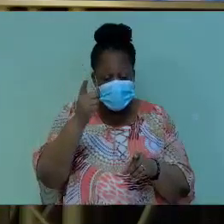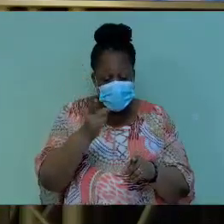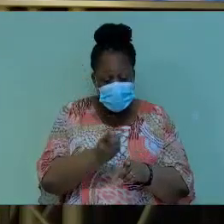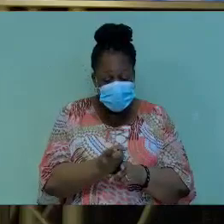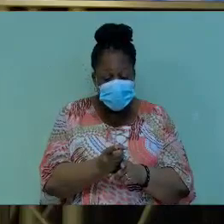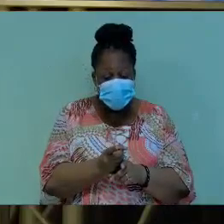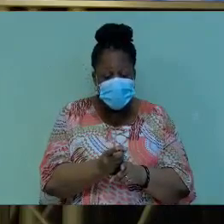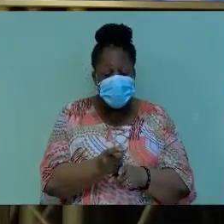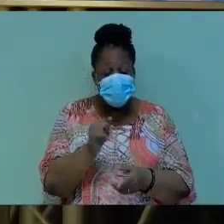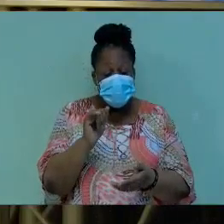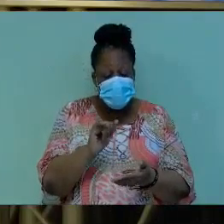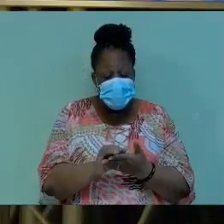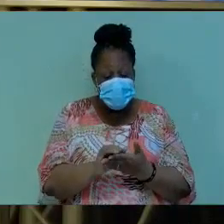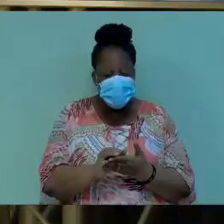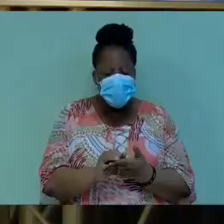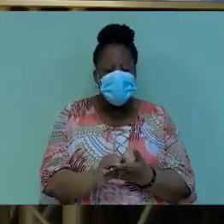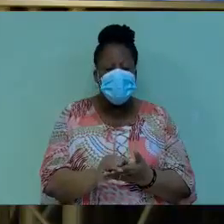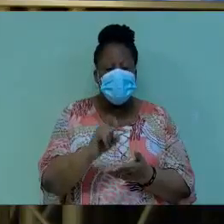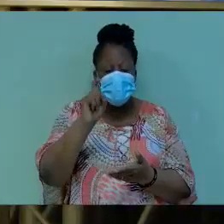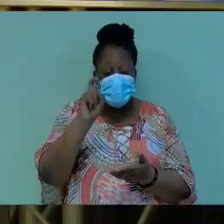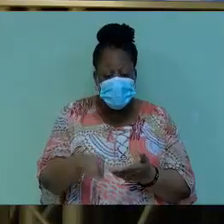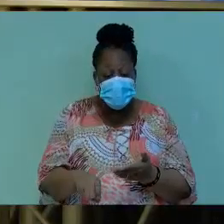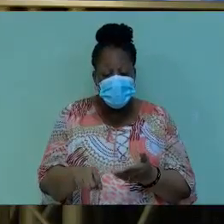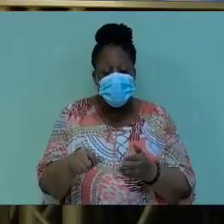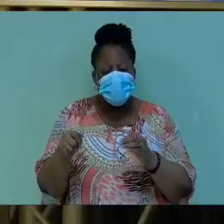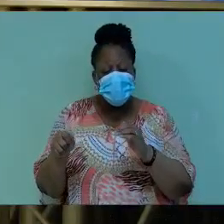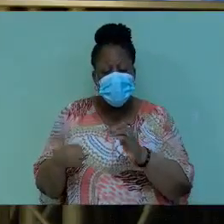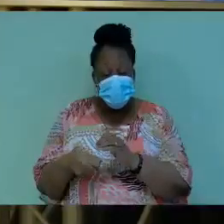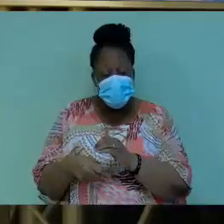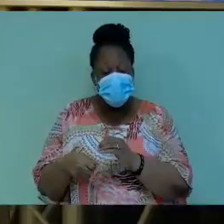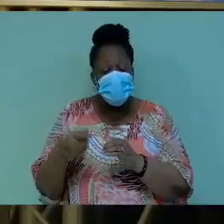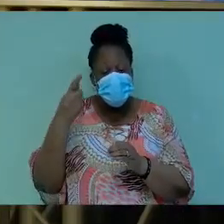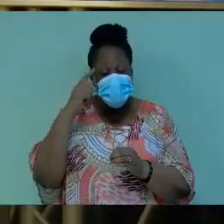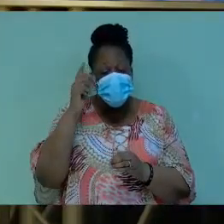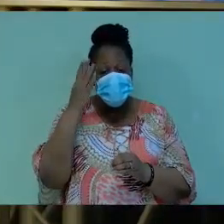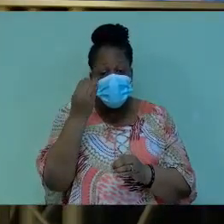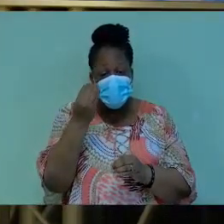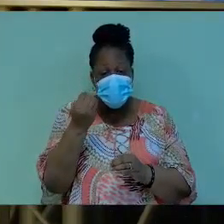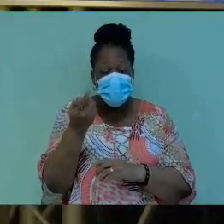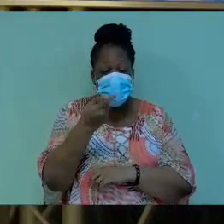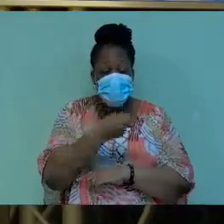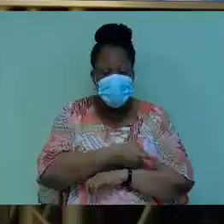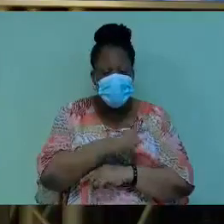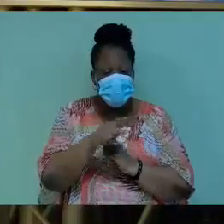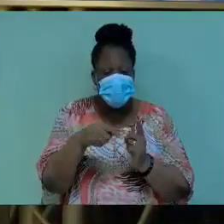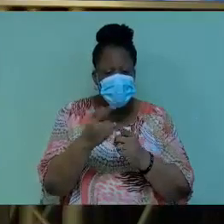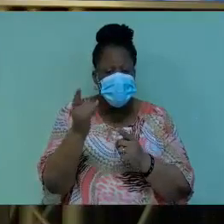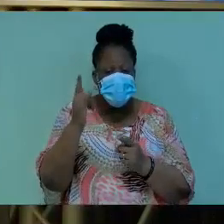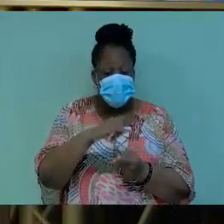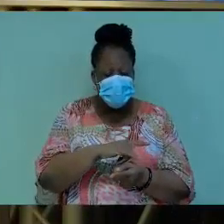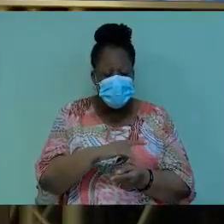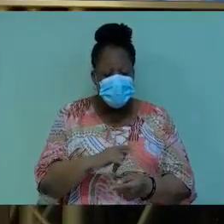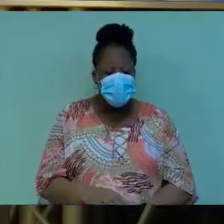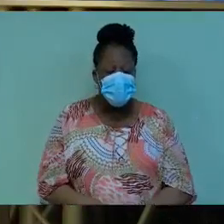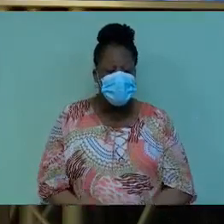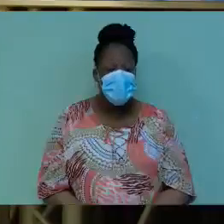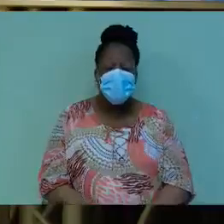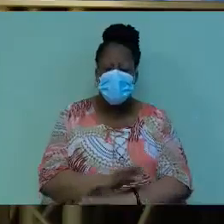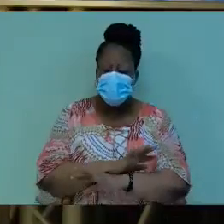curve, then overwhelm our system. And the sacrifice that you, our citizens, have made over the past 6 weeks in terms